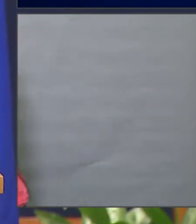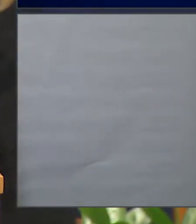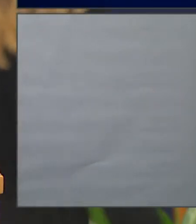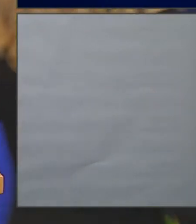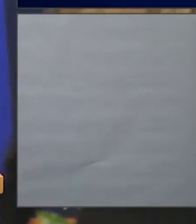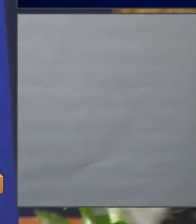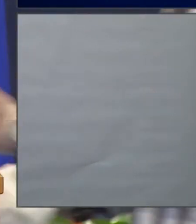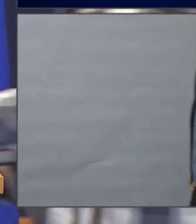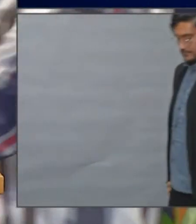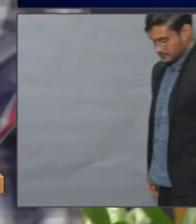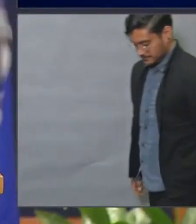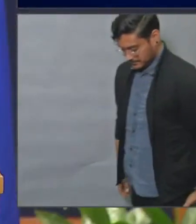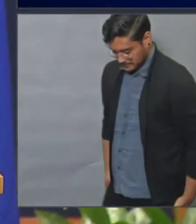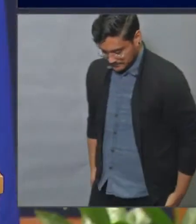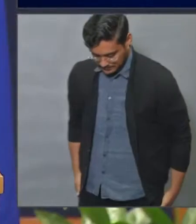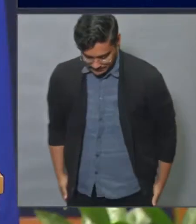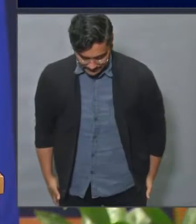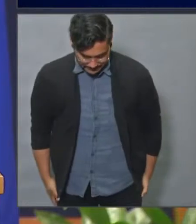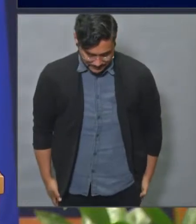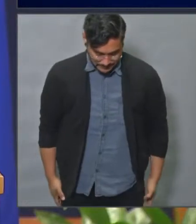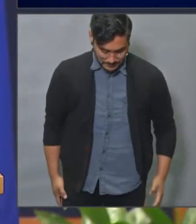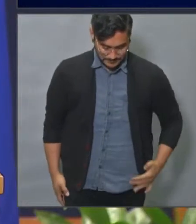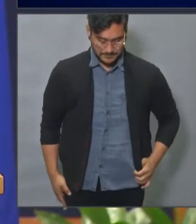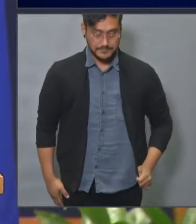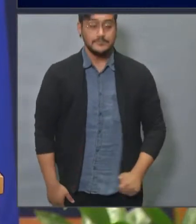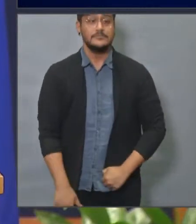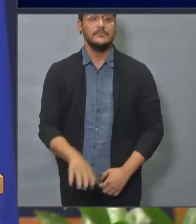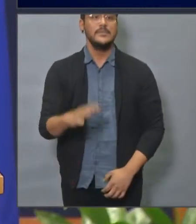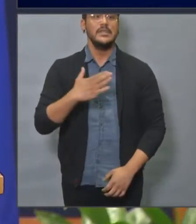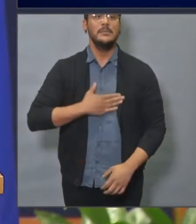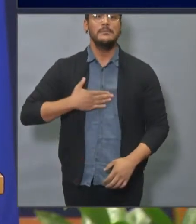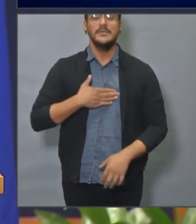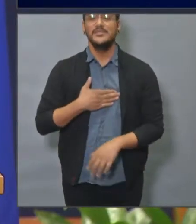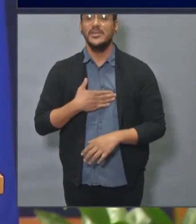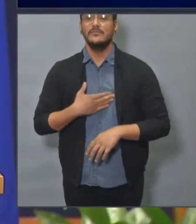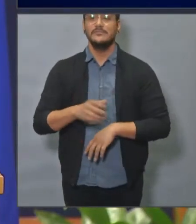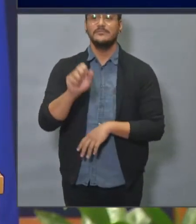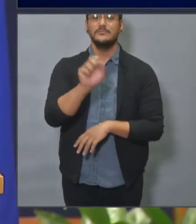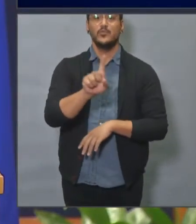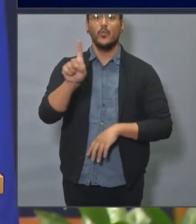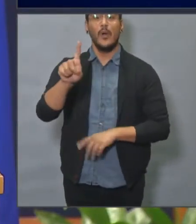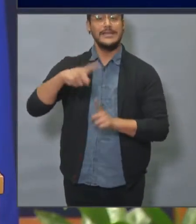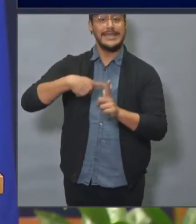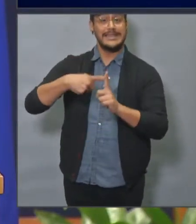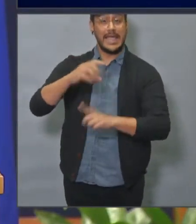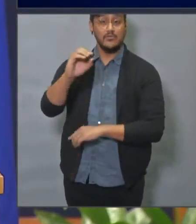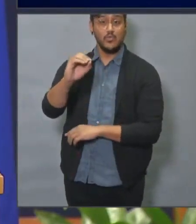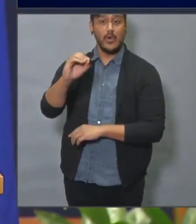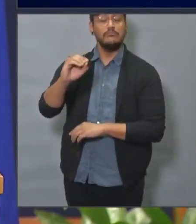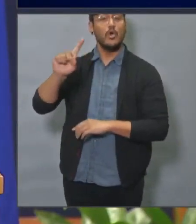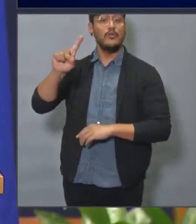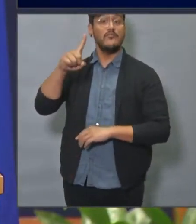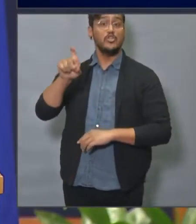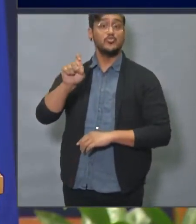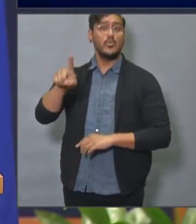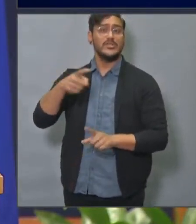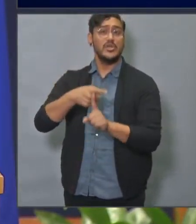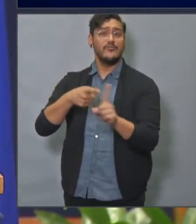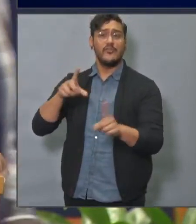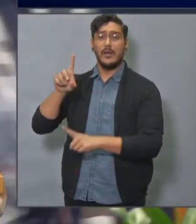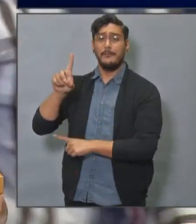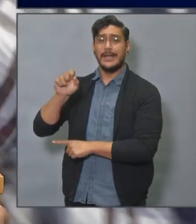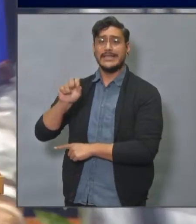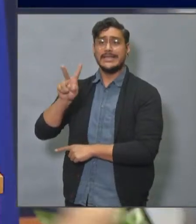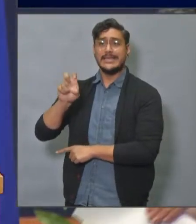Okay, once again, if you do want to ask a question, please press 1, then 0. Our first question is going to come from the line of Dave